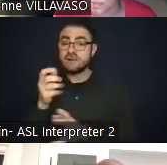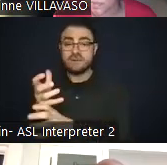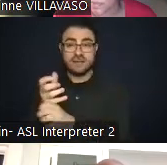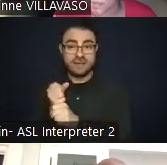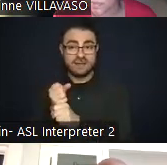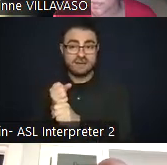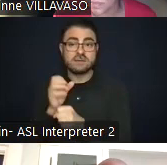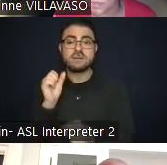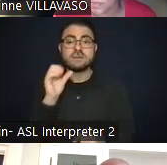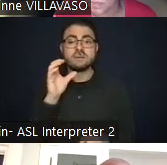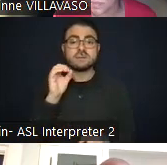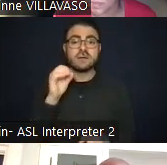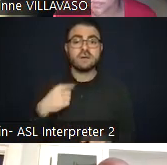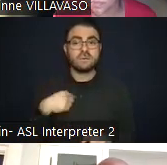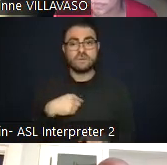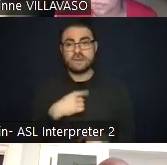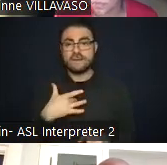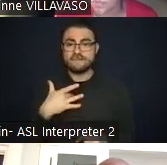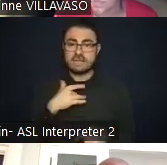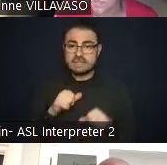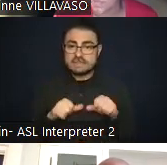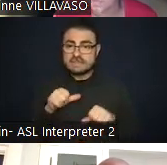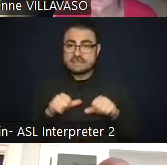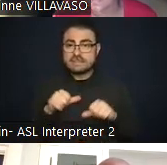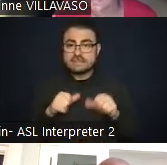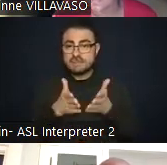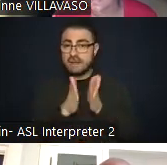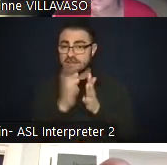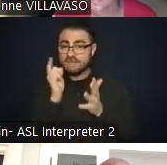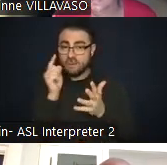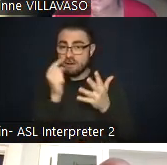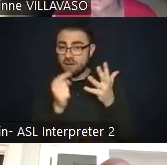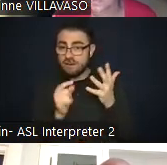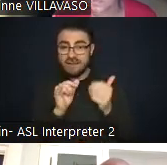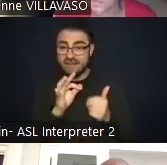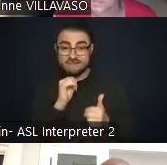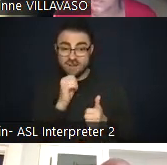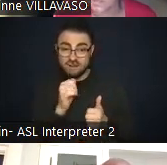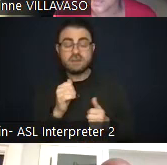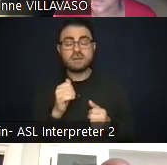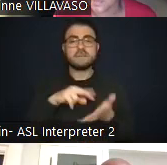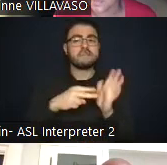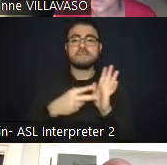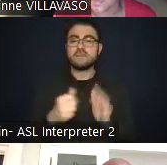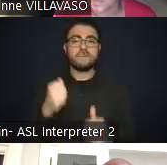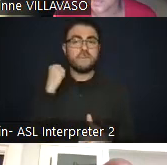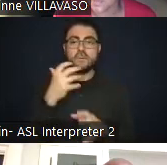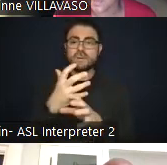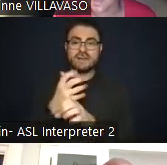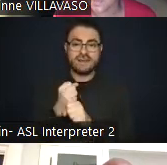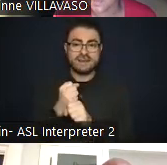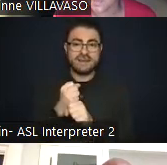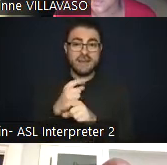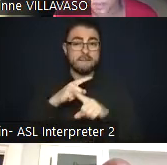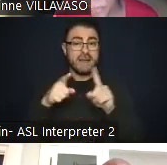If we're squeamish about asking for stuff, we definitely won't get it. And I just think this board